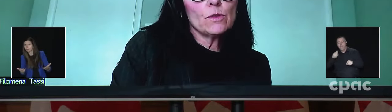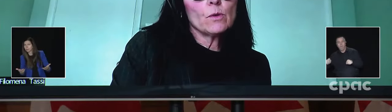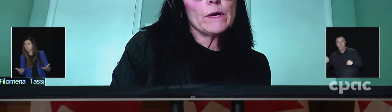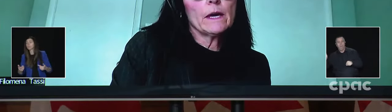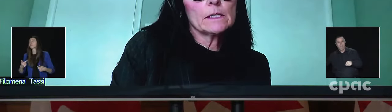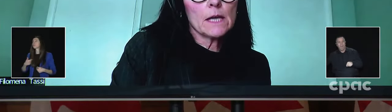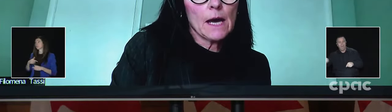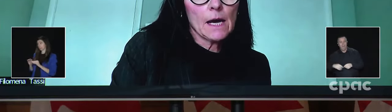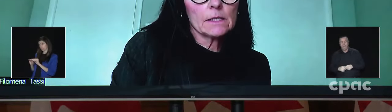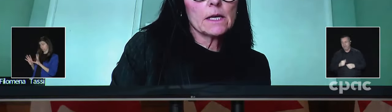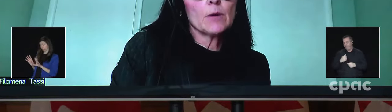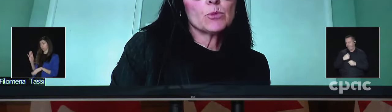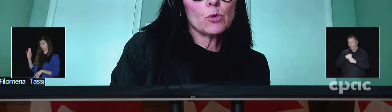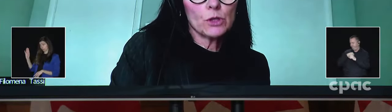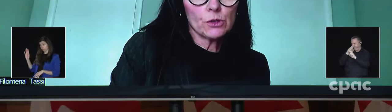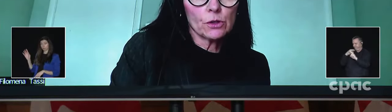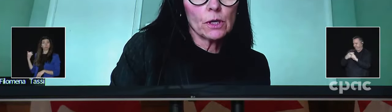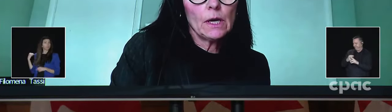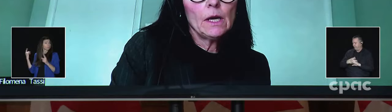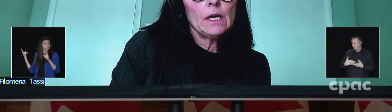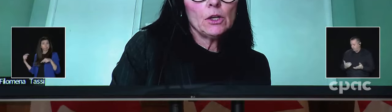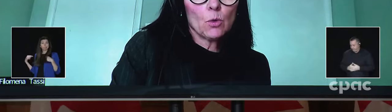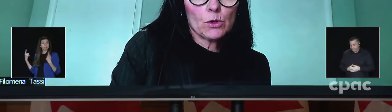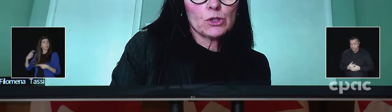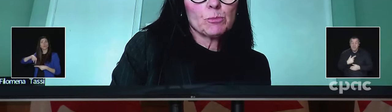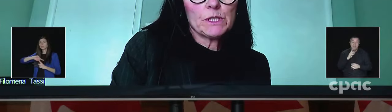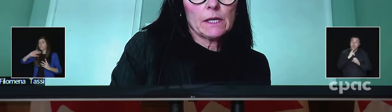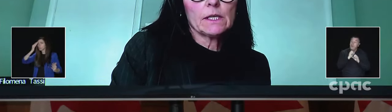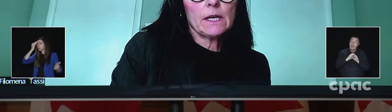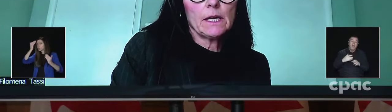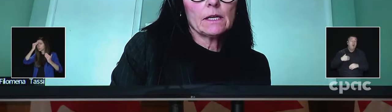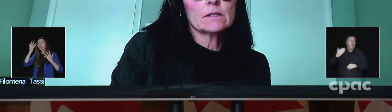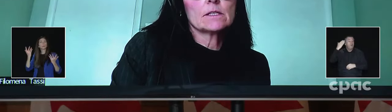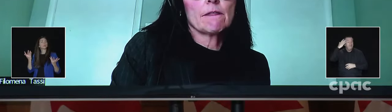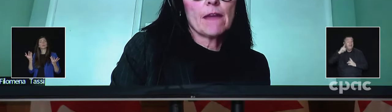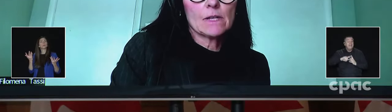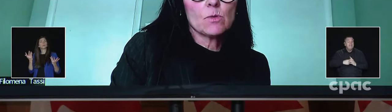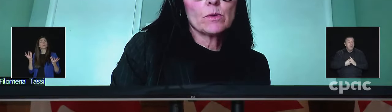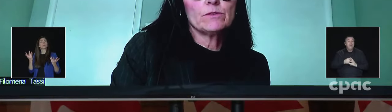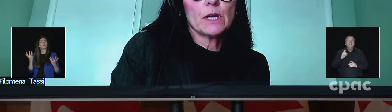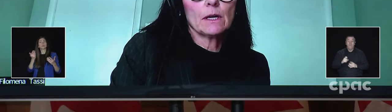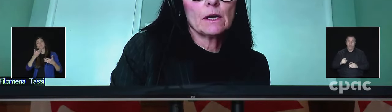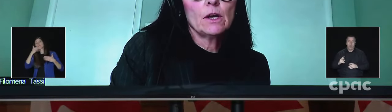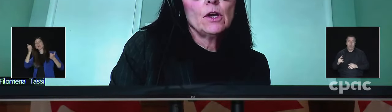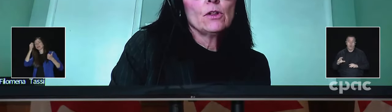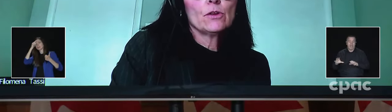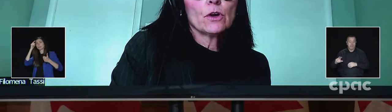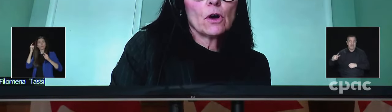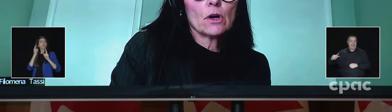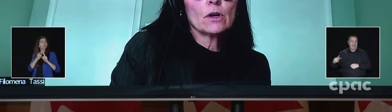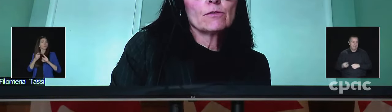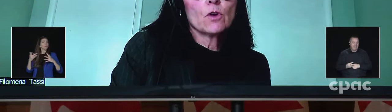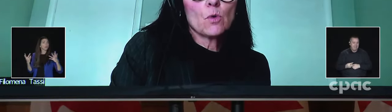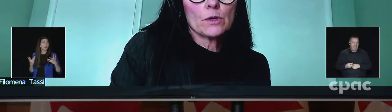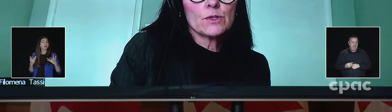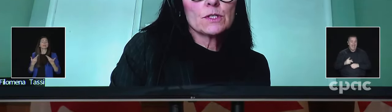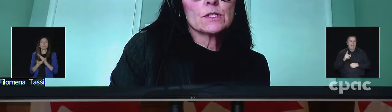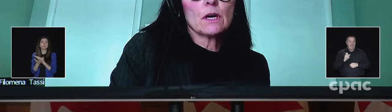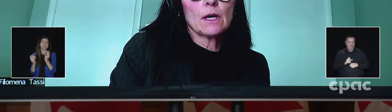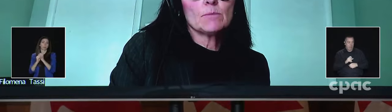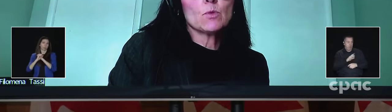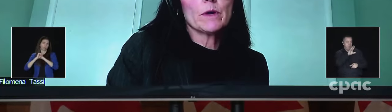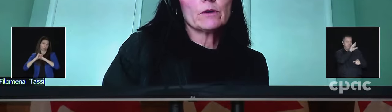knew that we had to act and procure in order to protect Canadians, and that's what we've done. There are, of